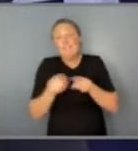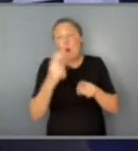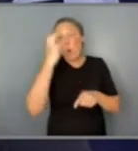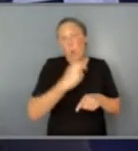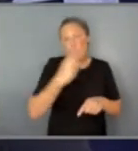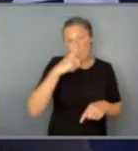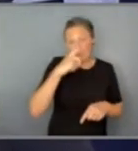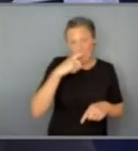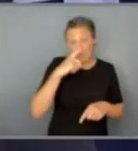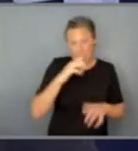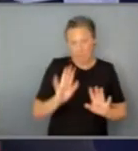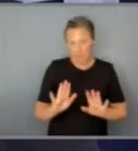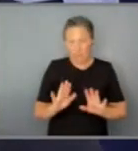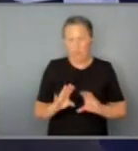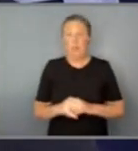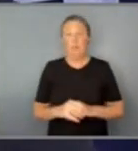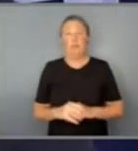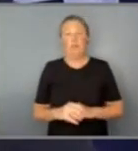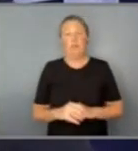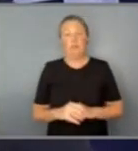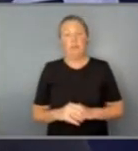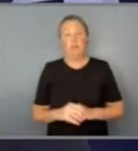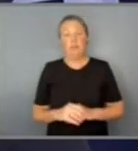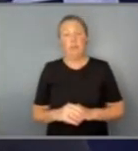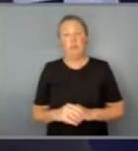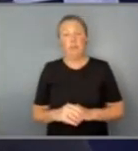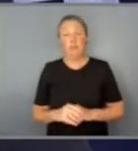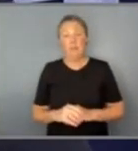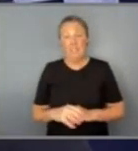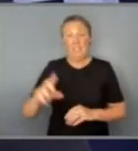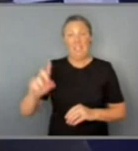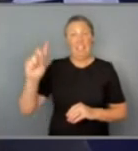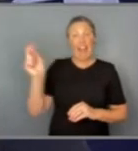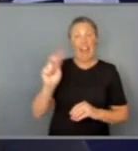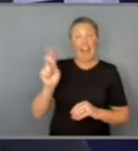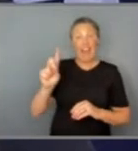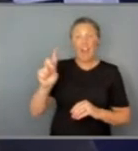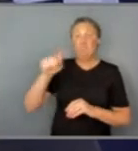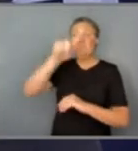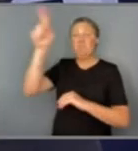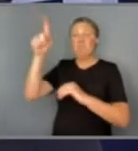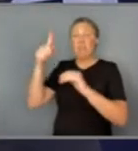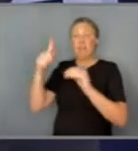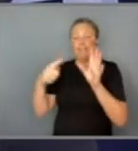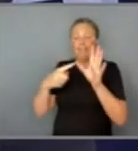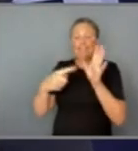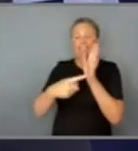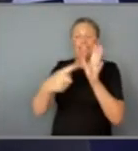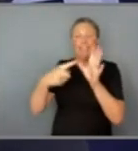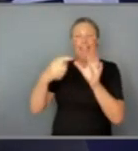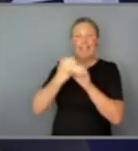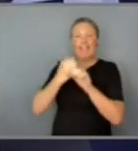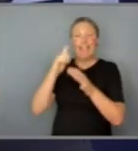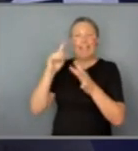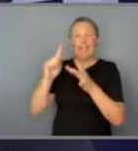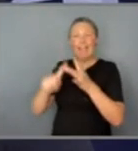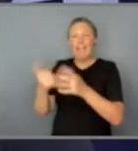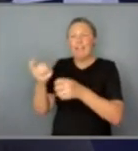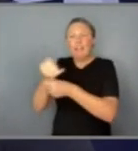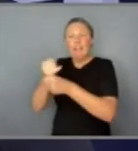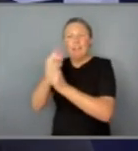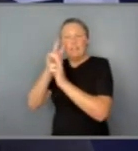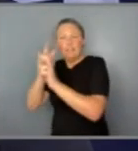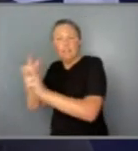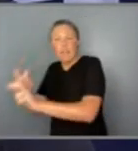weeks. We are getting advice from the ATAGI and the other key medical advisors,